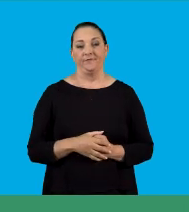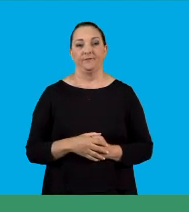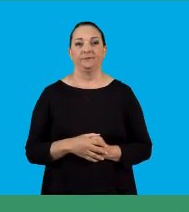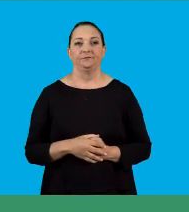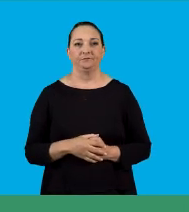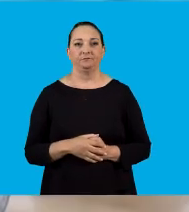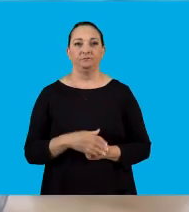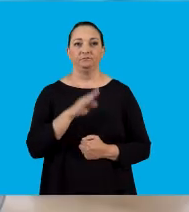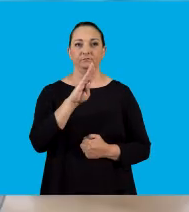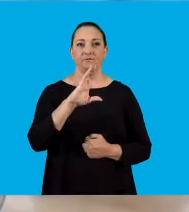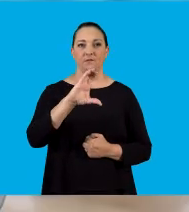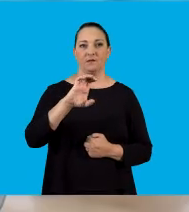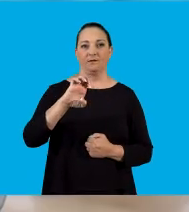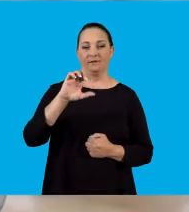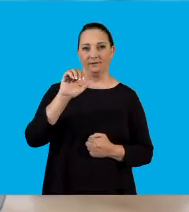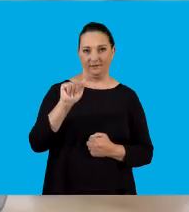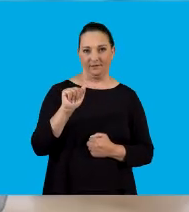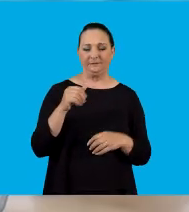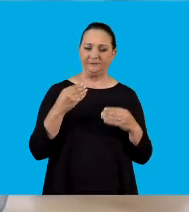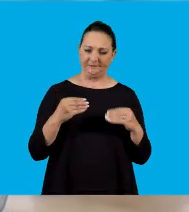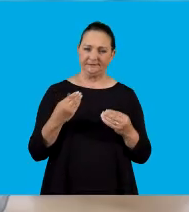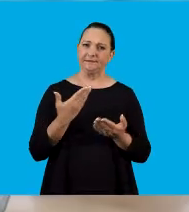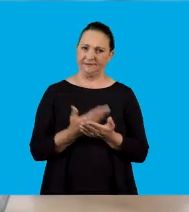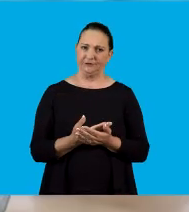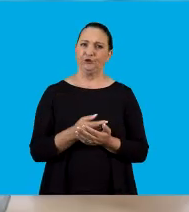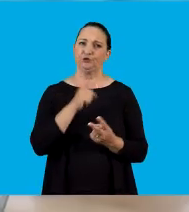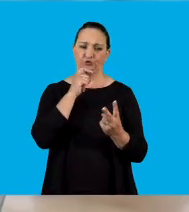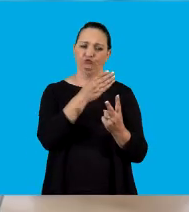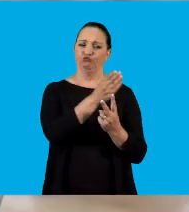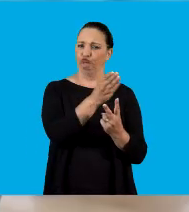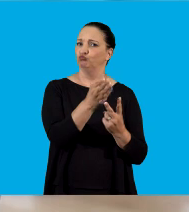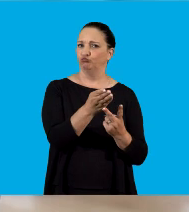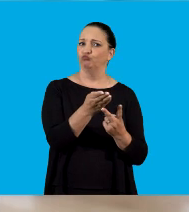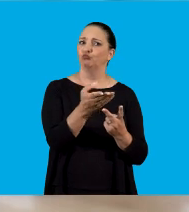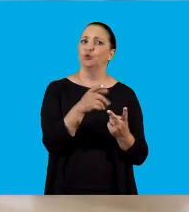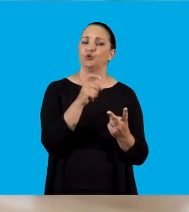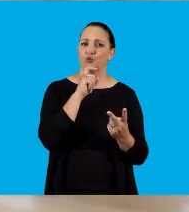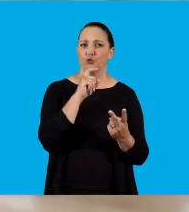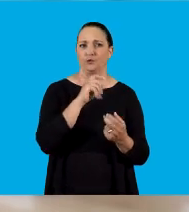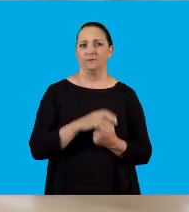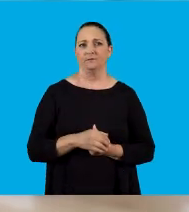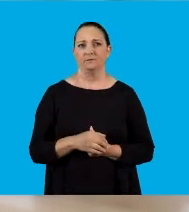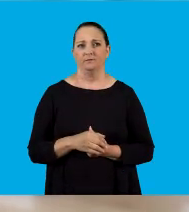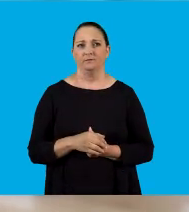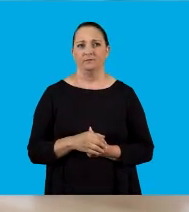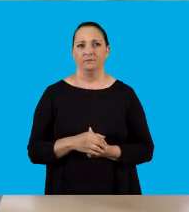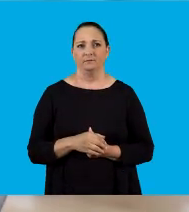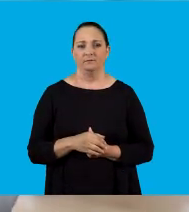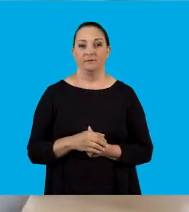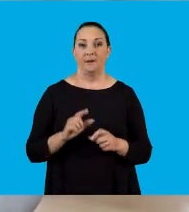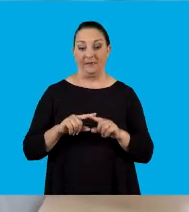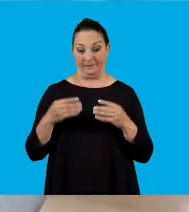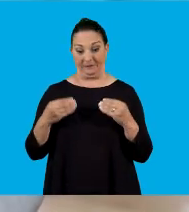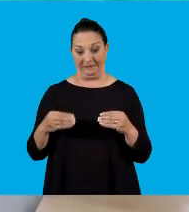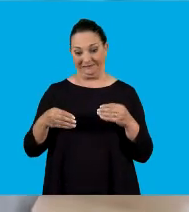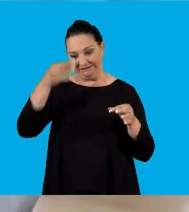So, according to the BCA, businesses may use different remuneration methods. It is totally up